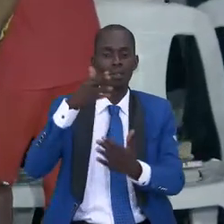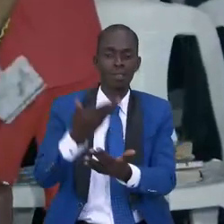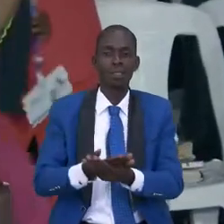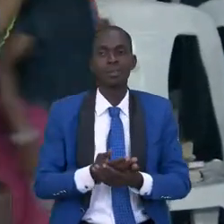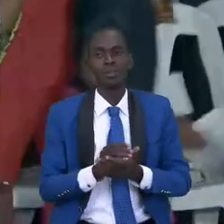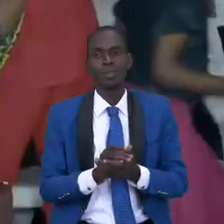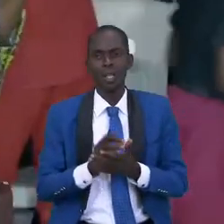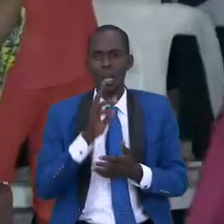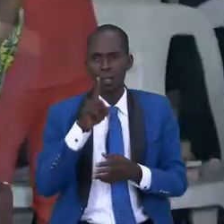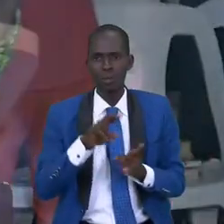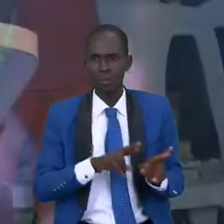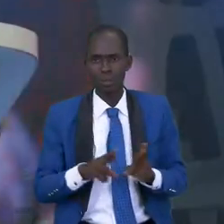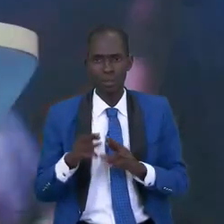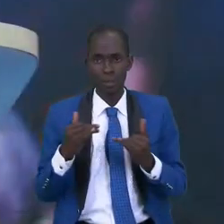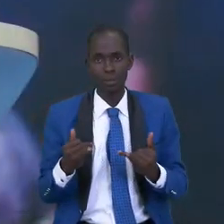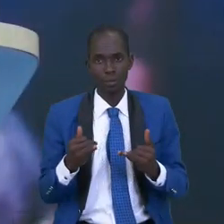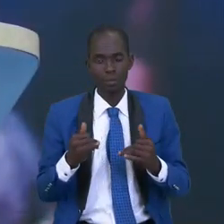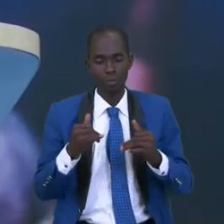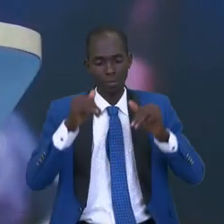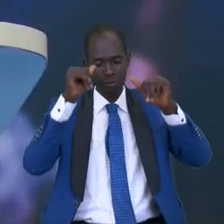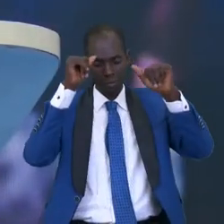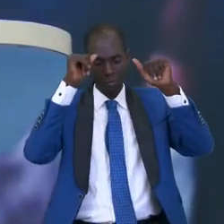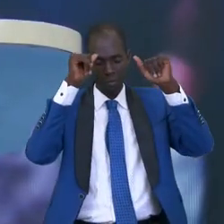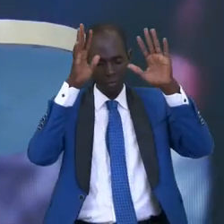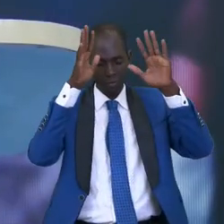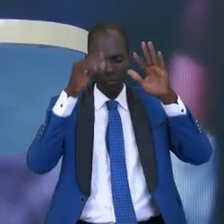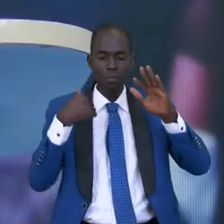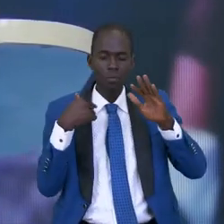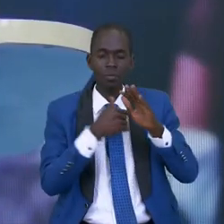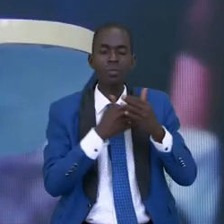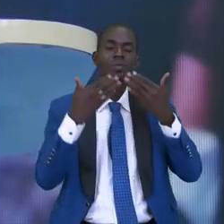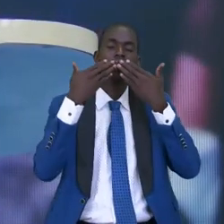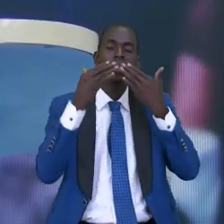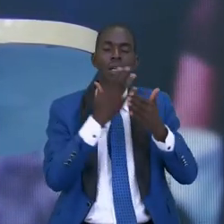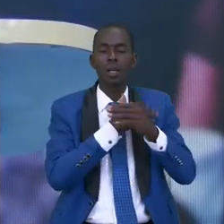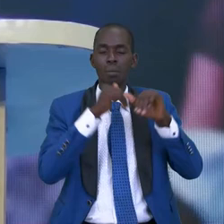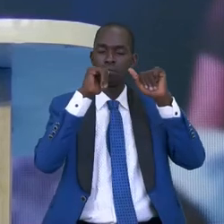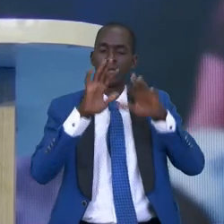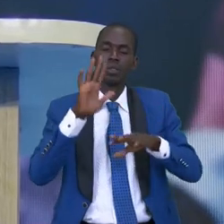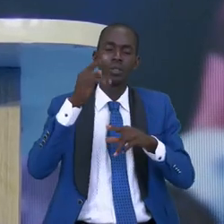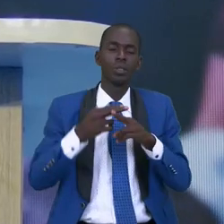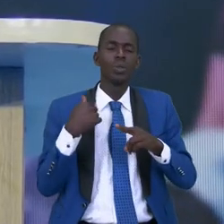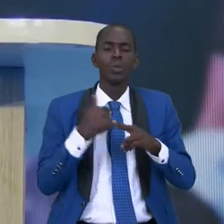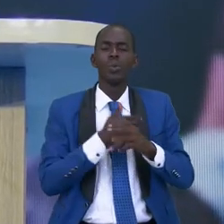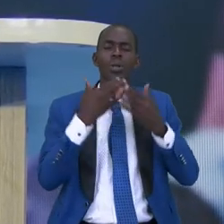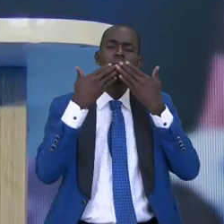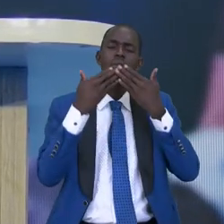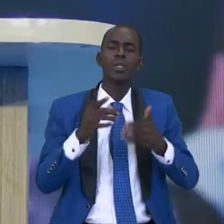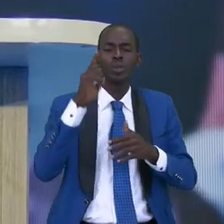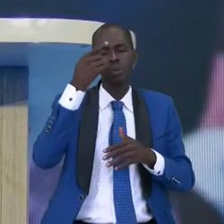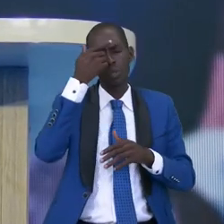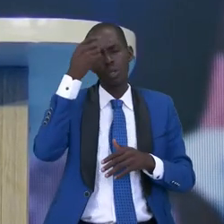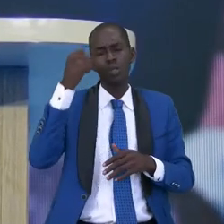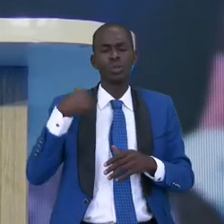Are you ready? Father, we thank you and bless your name. We thank you because we know